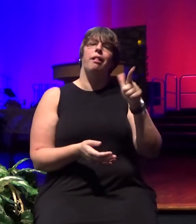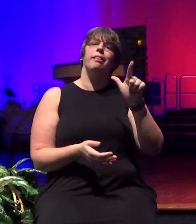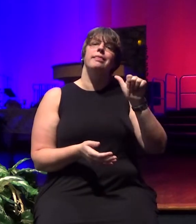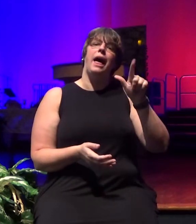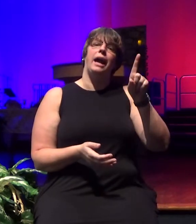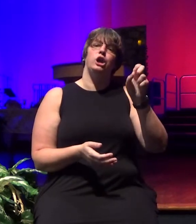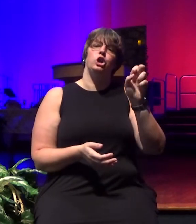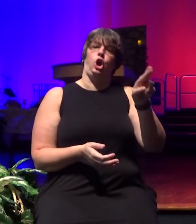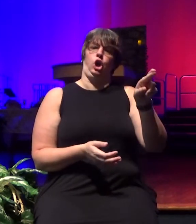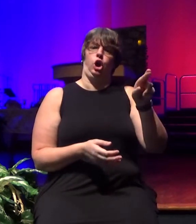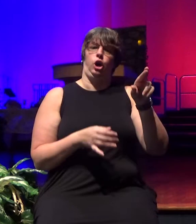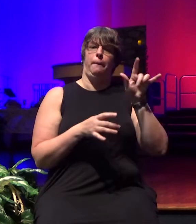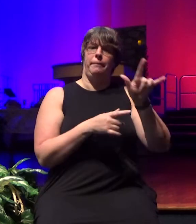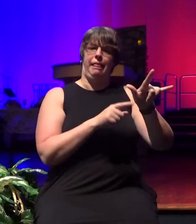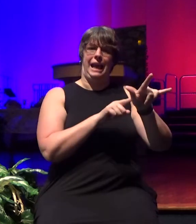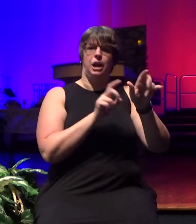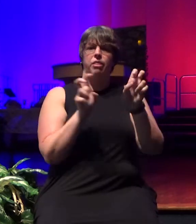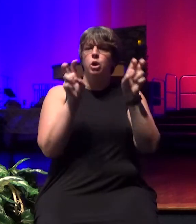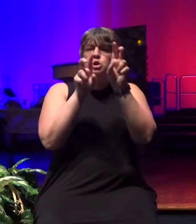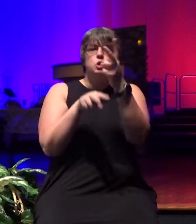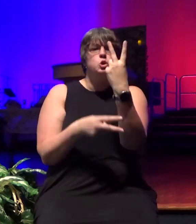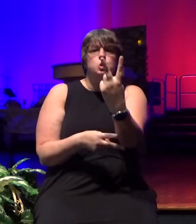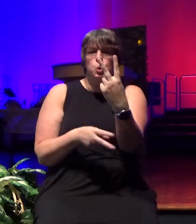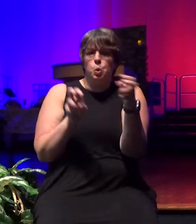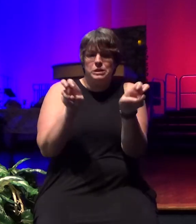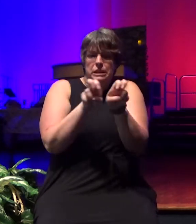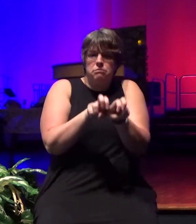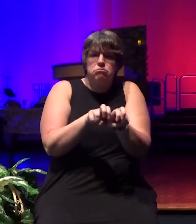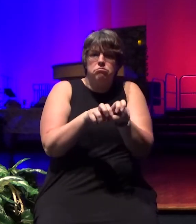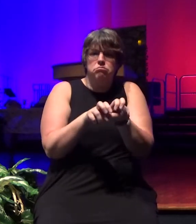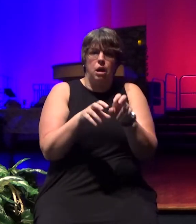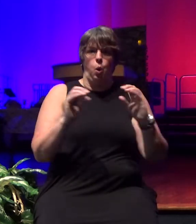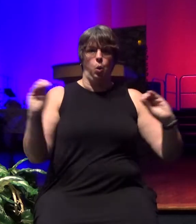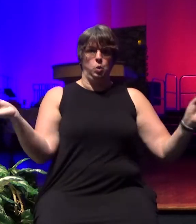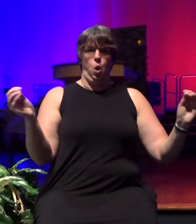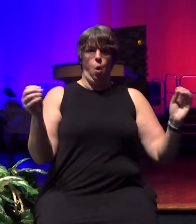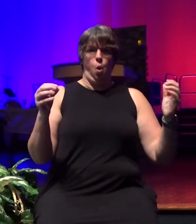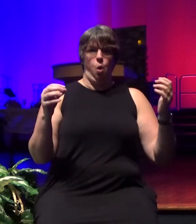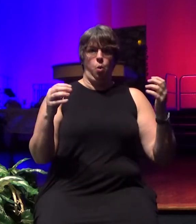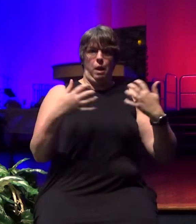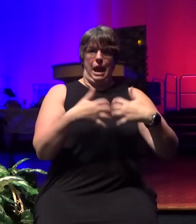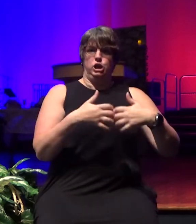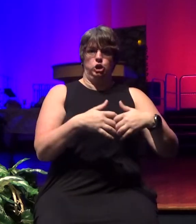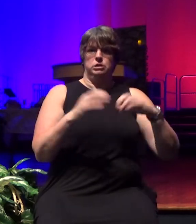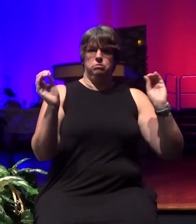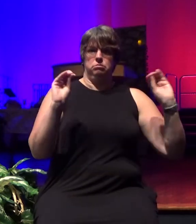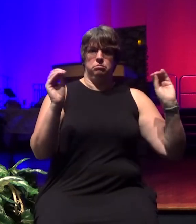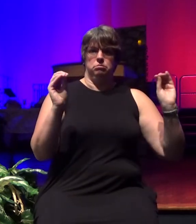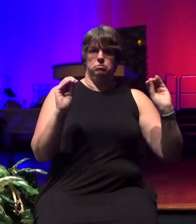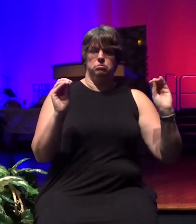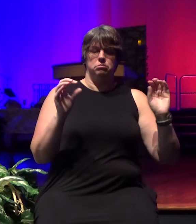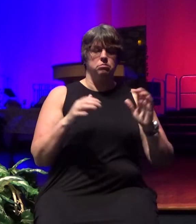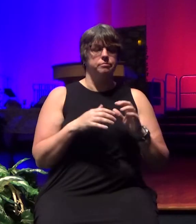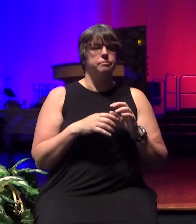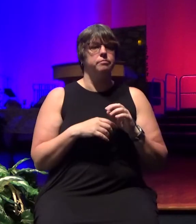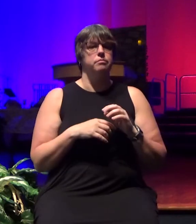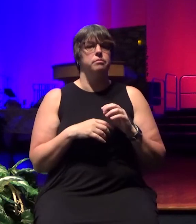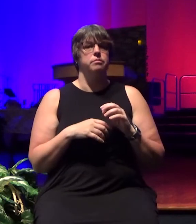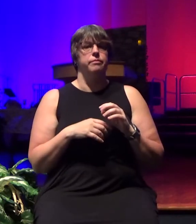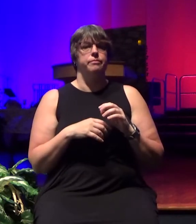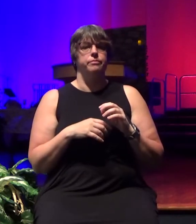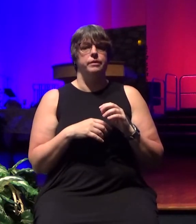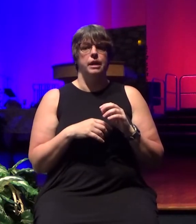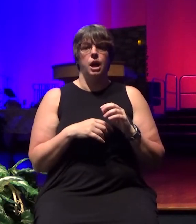glider planes, which are engineless, and there's a seat for the person who's bought the ride, which in that case was me, and